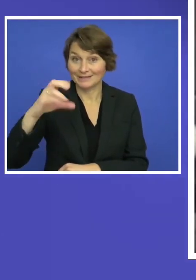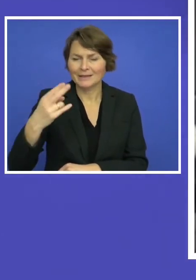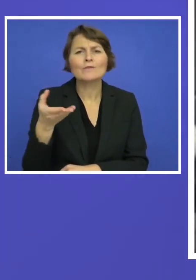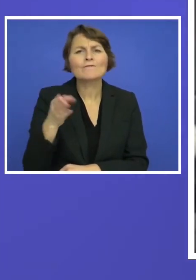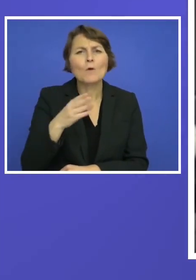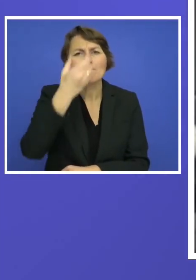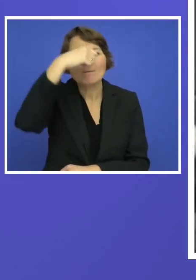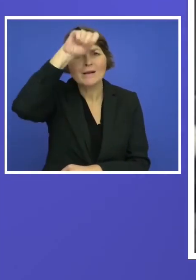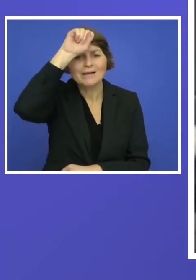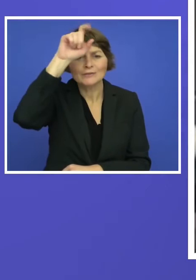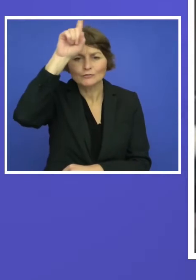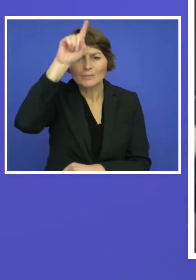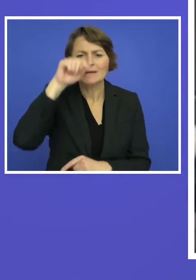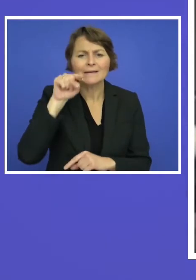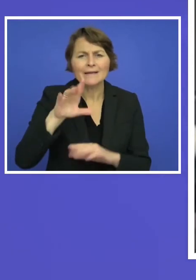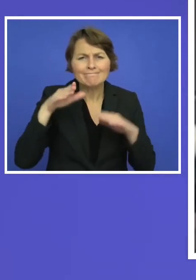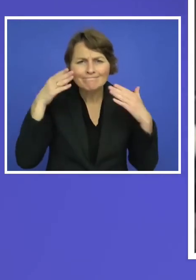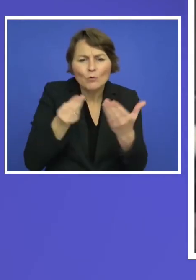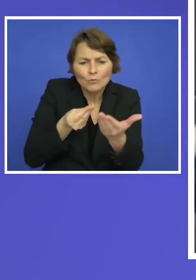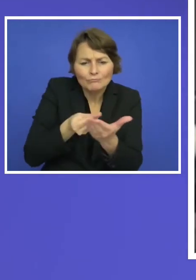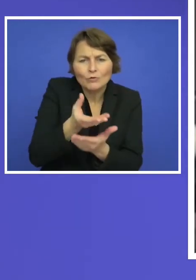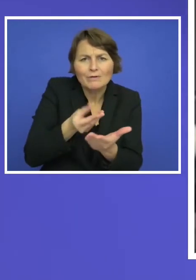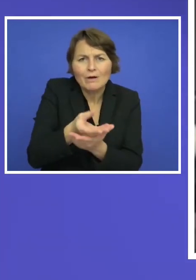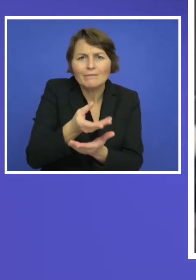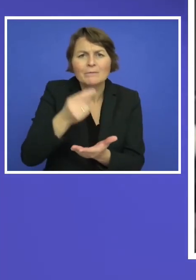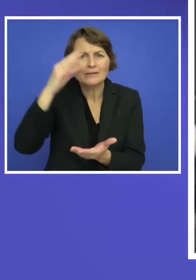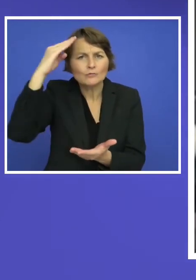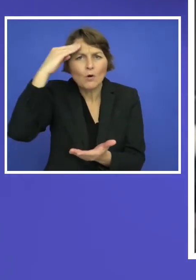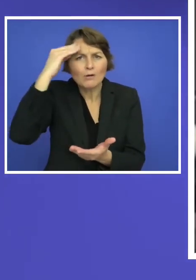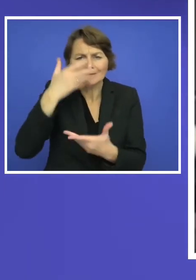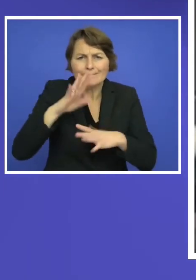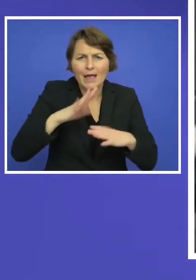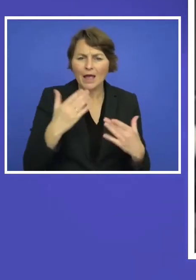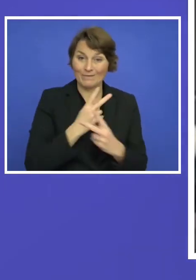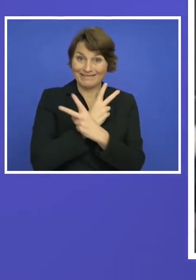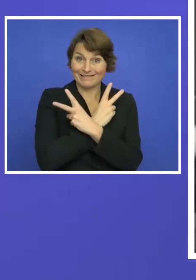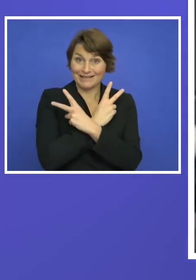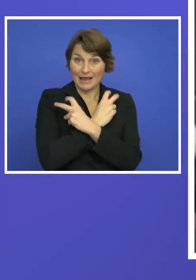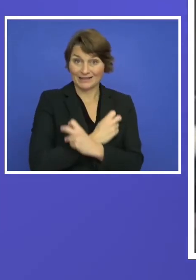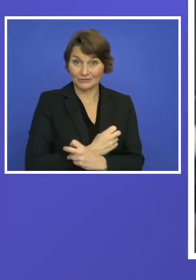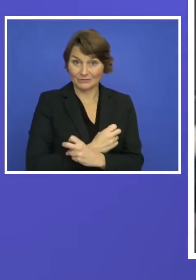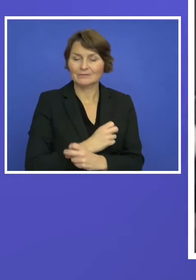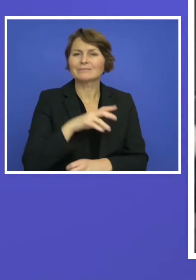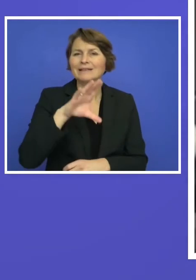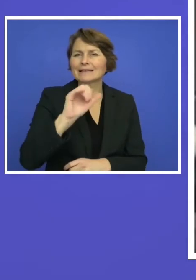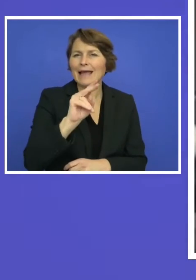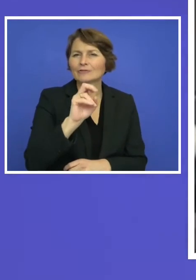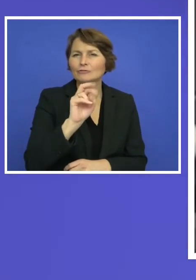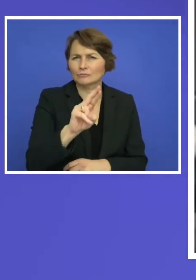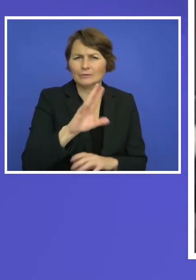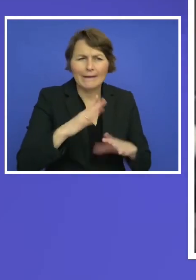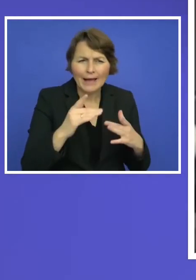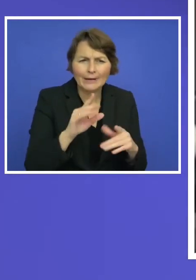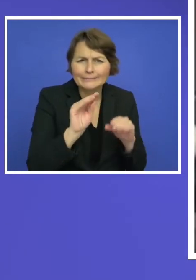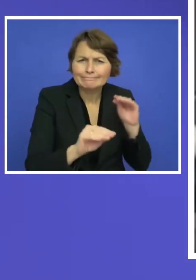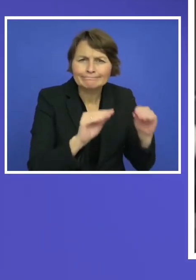for prevention and management of women cancers. Before that, he had a long career at the World Health Organization, including the headquarters